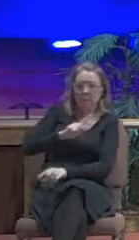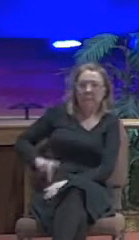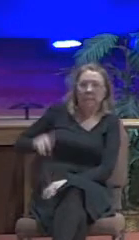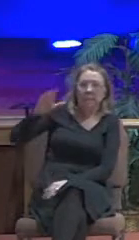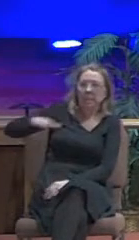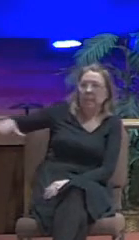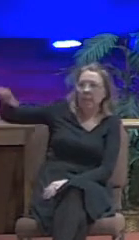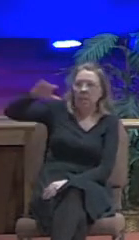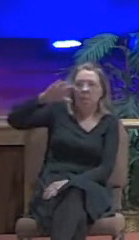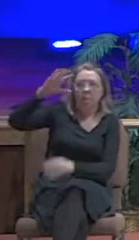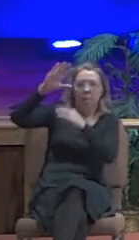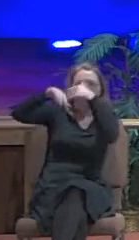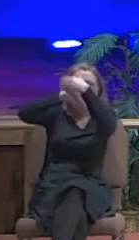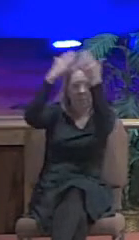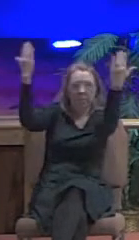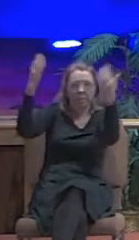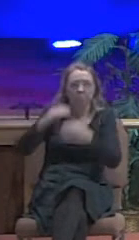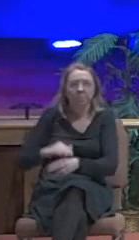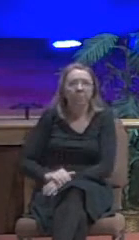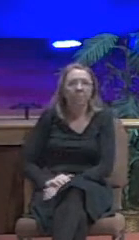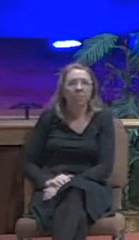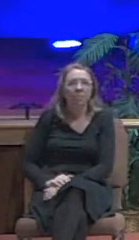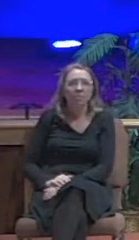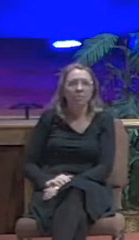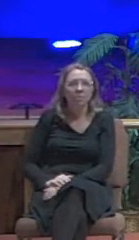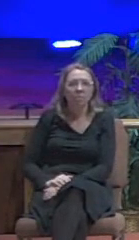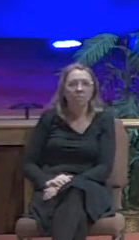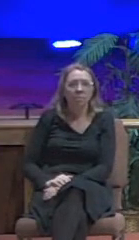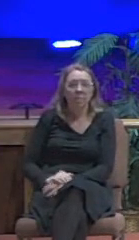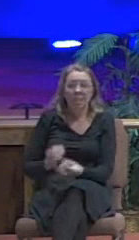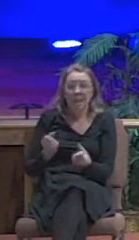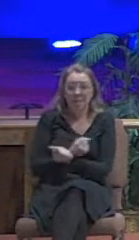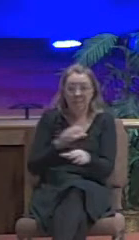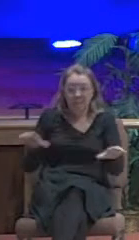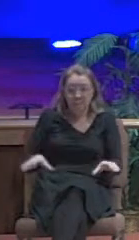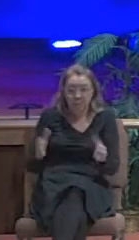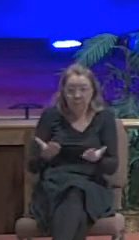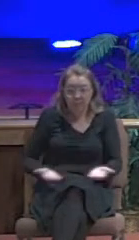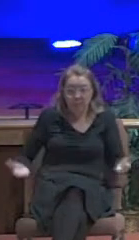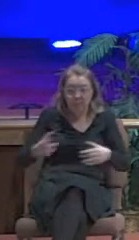What you do on this earth impacts eternity.